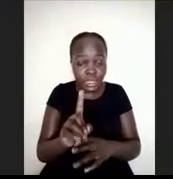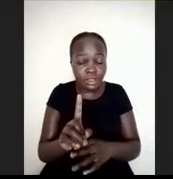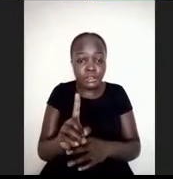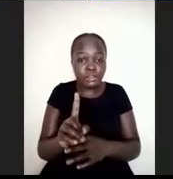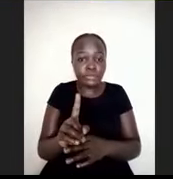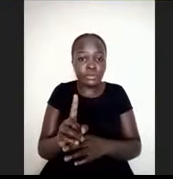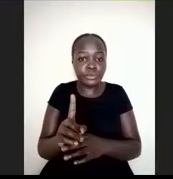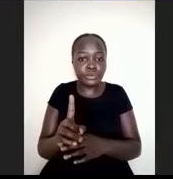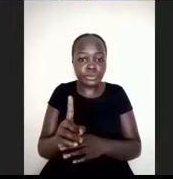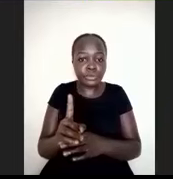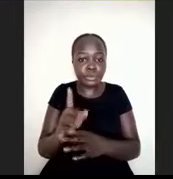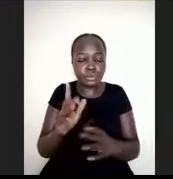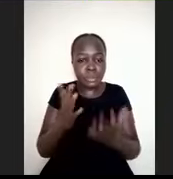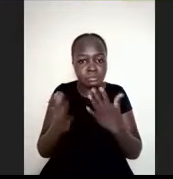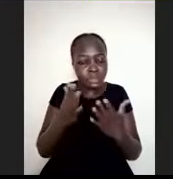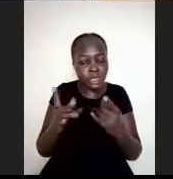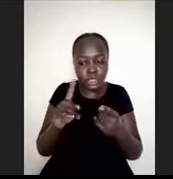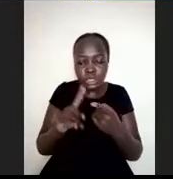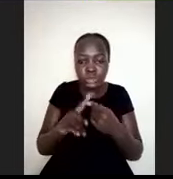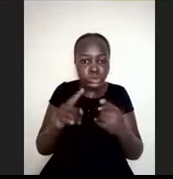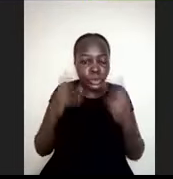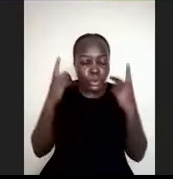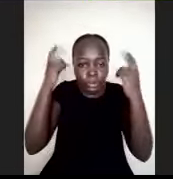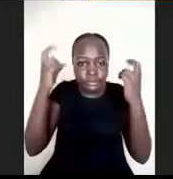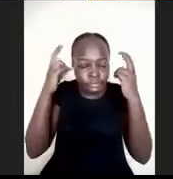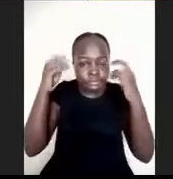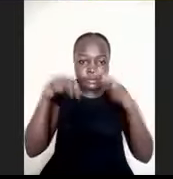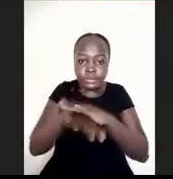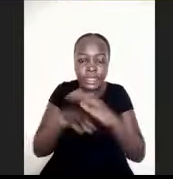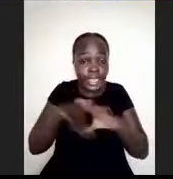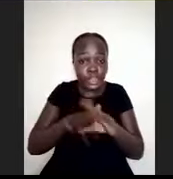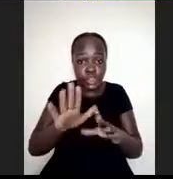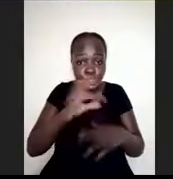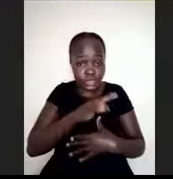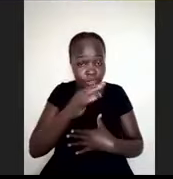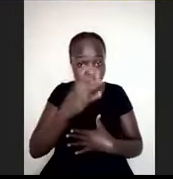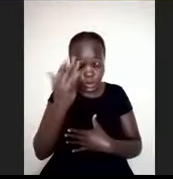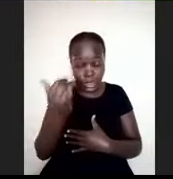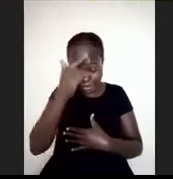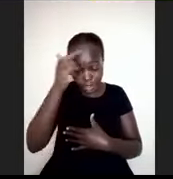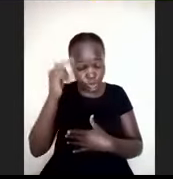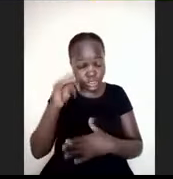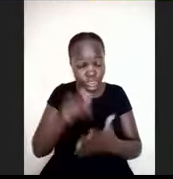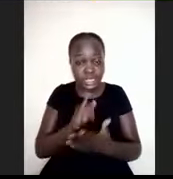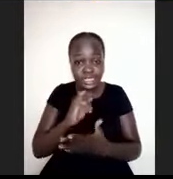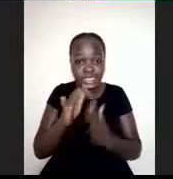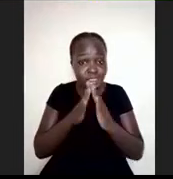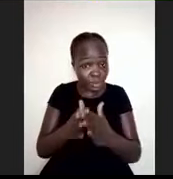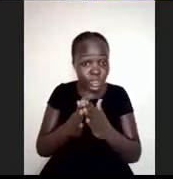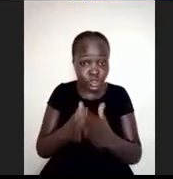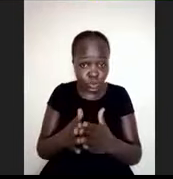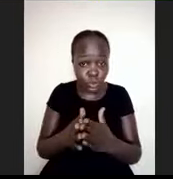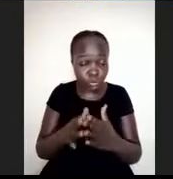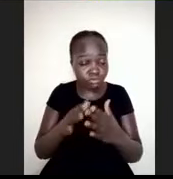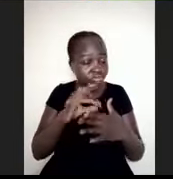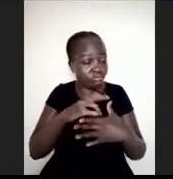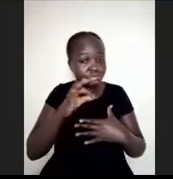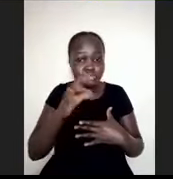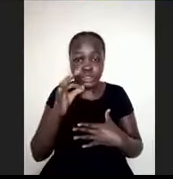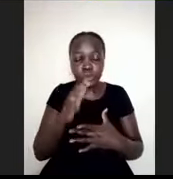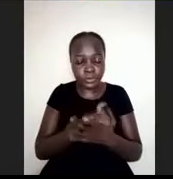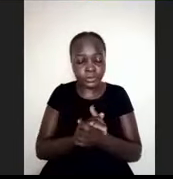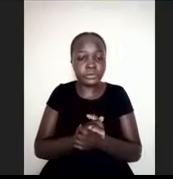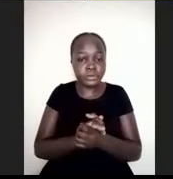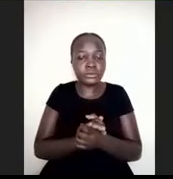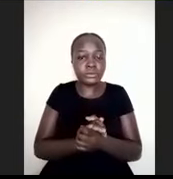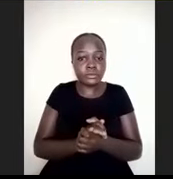to demonic entry into your spirit because it is spirit. Sex is spiritual. Another thing